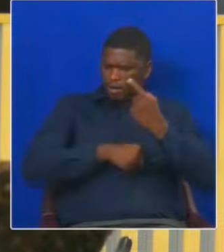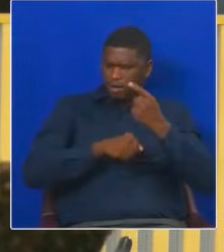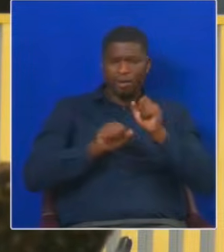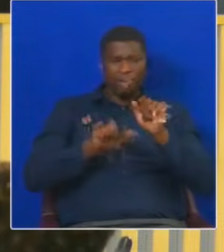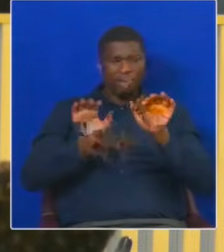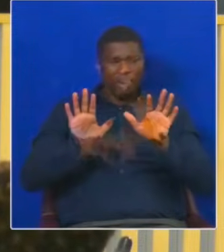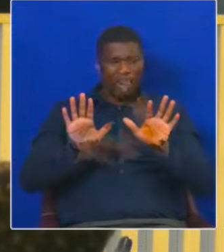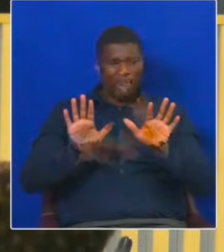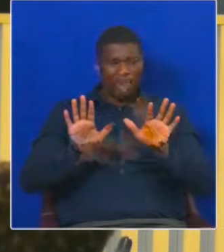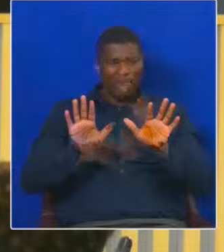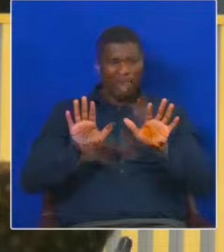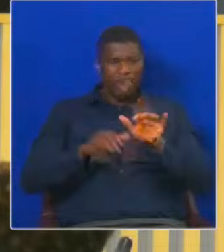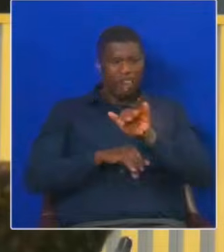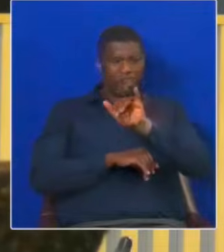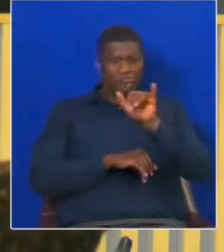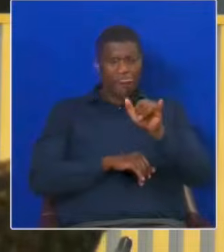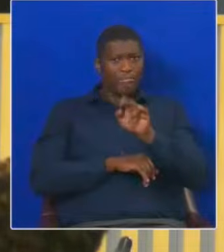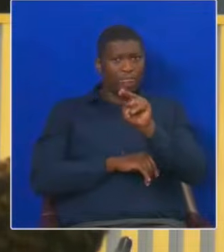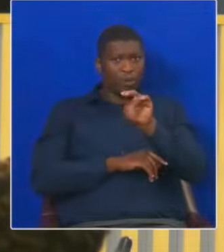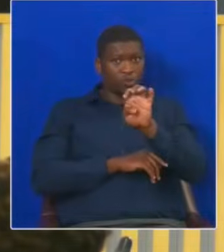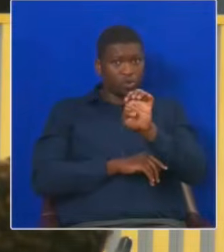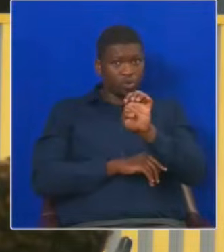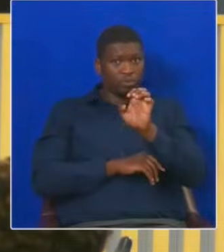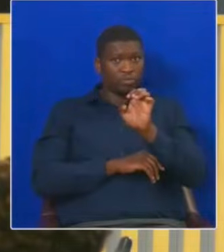June 2025